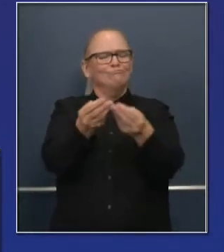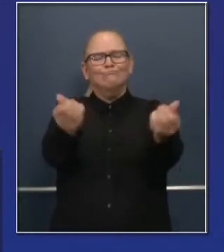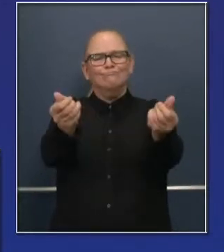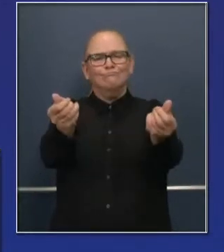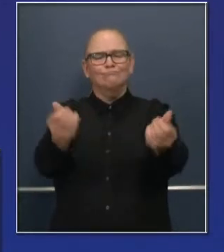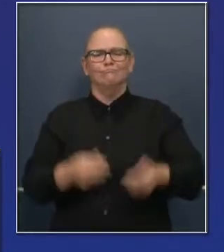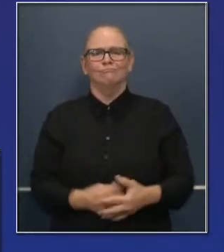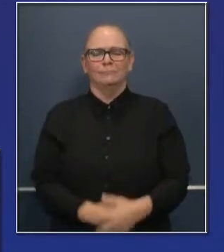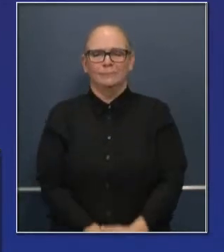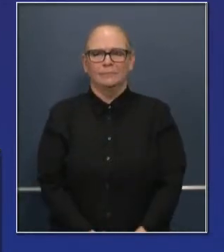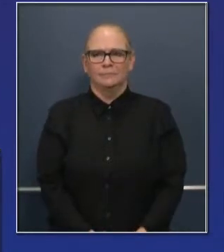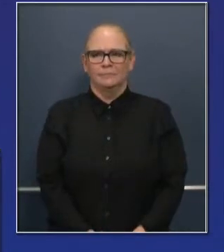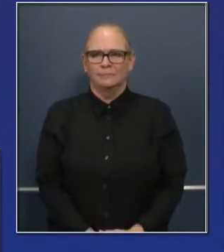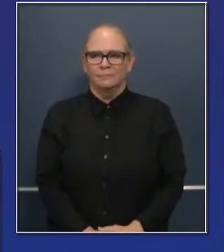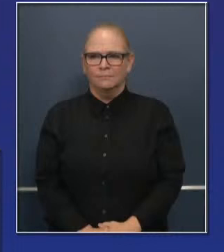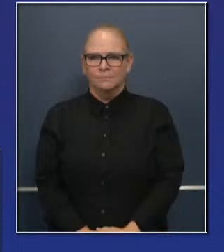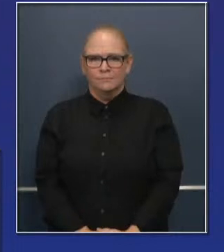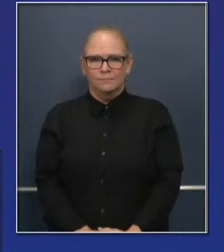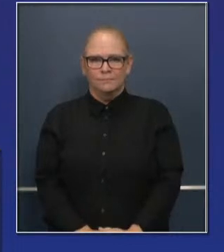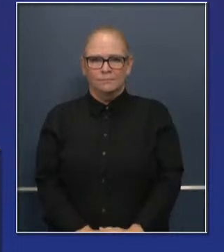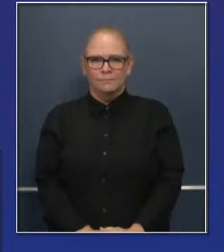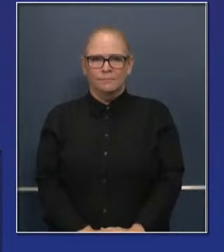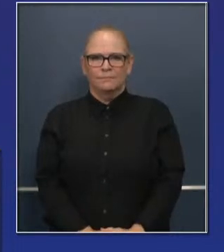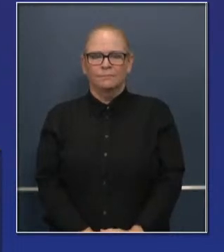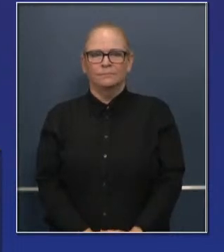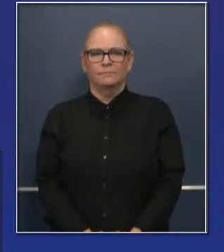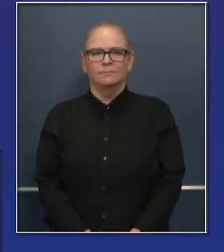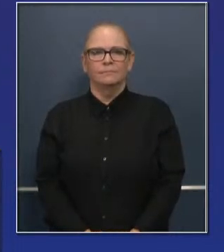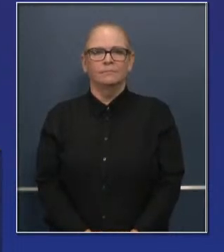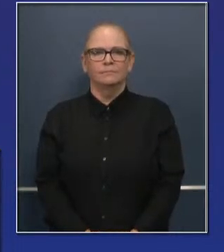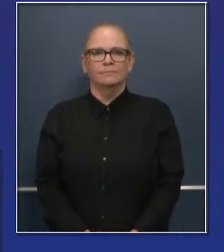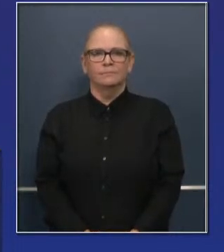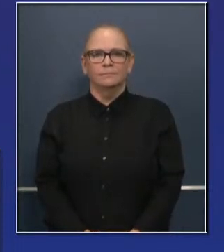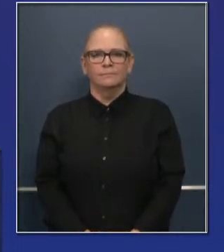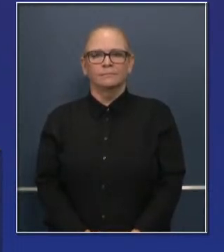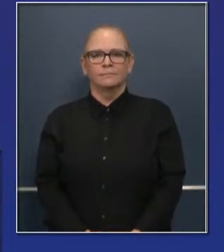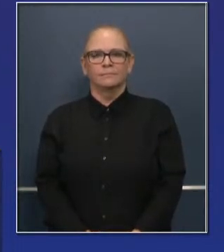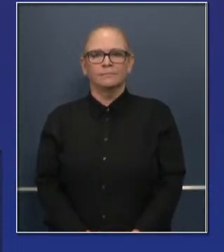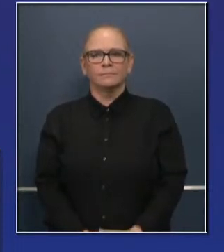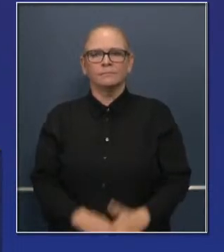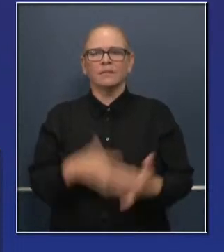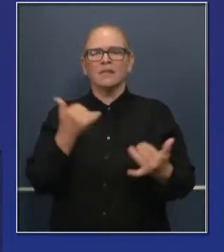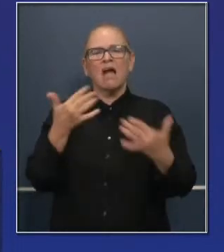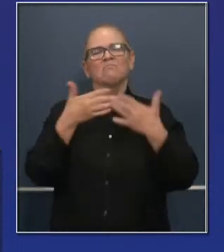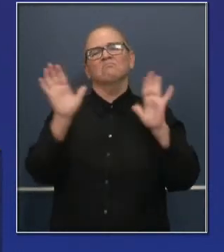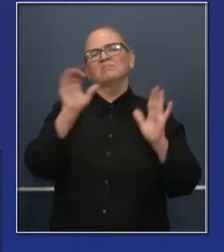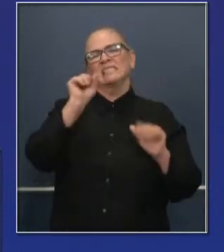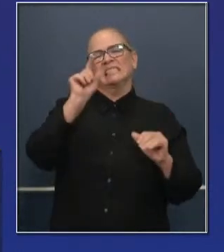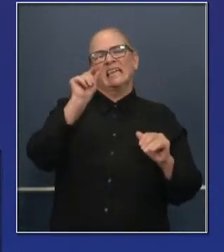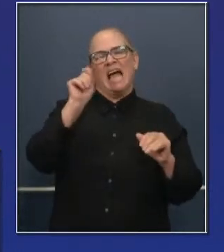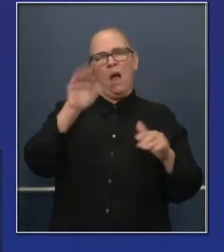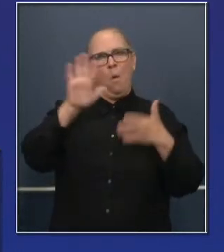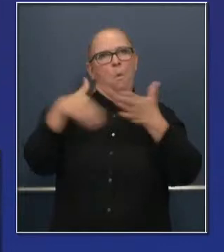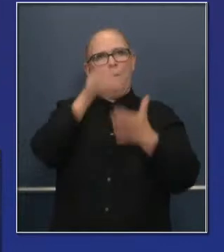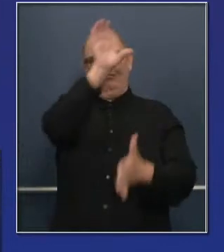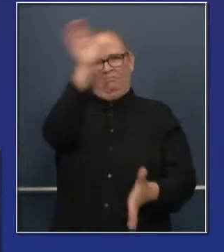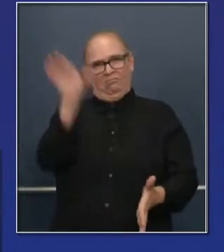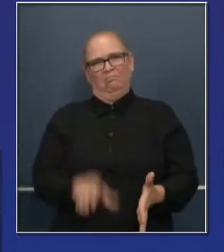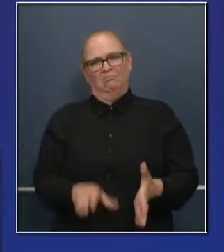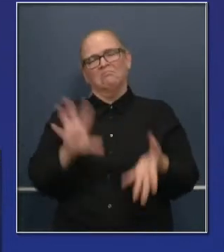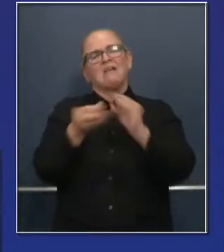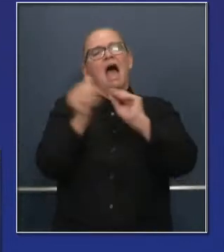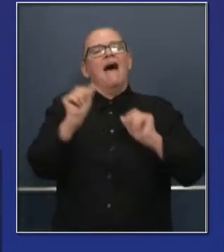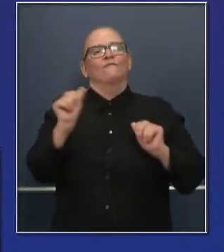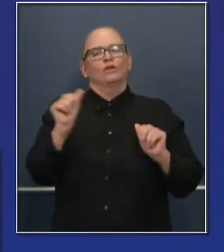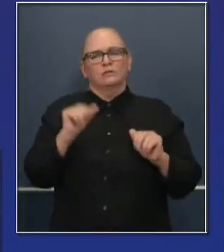and vaccination. As it relates to the efforts statewide to do the same, I want to give you